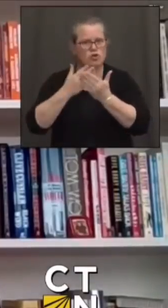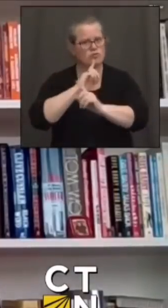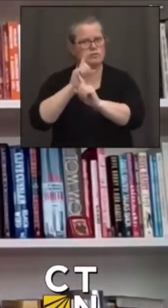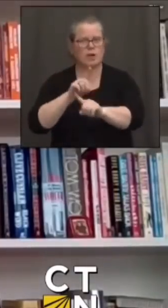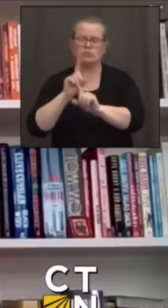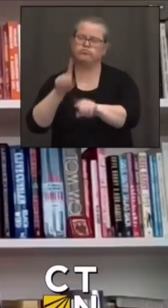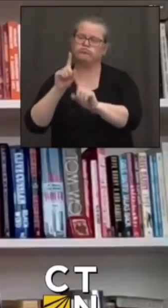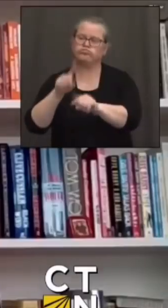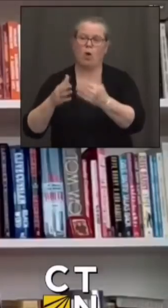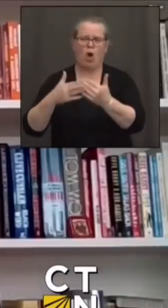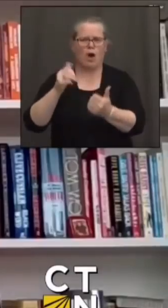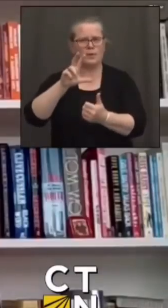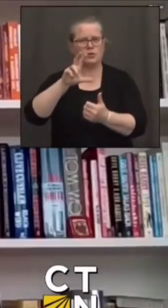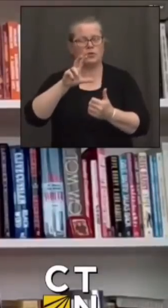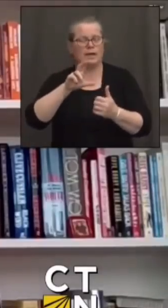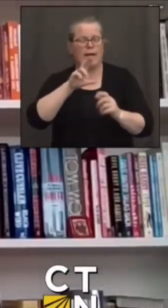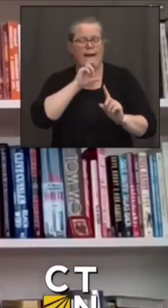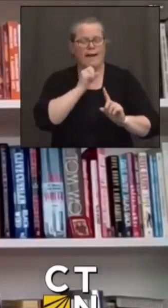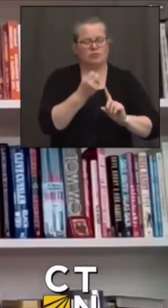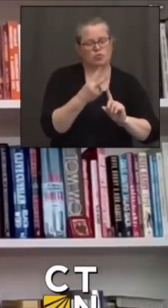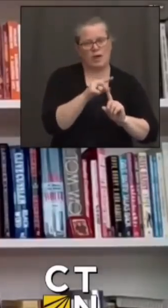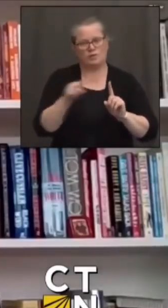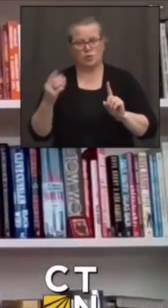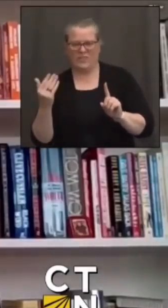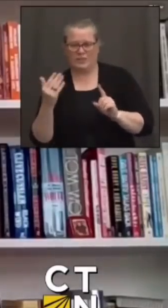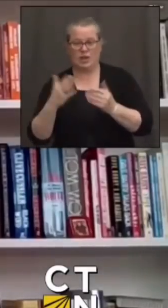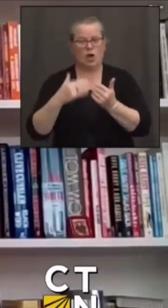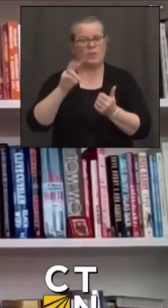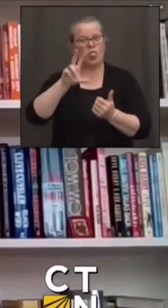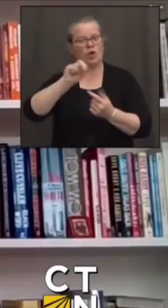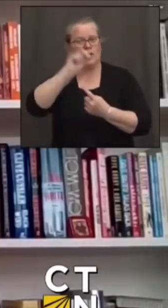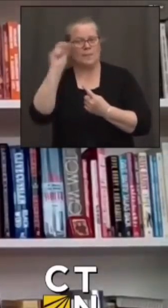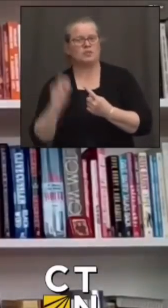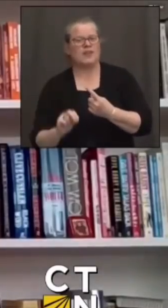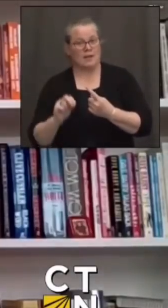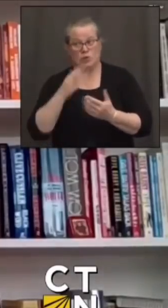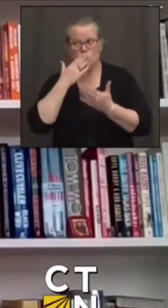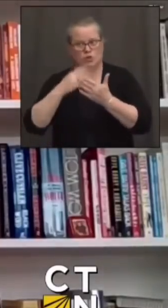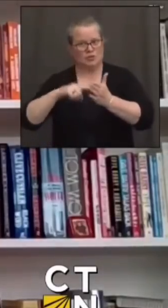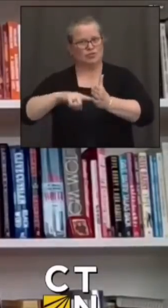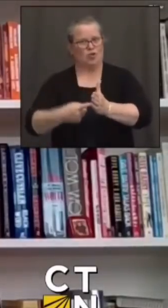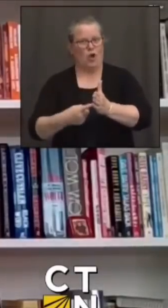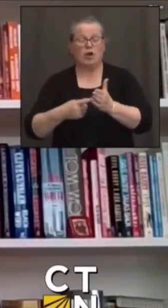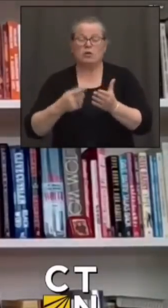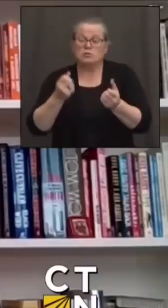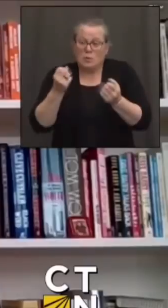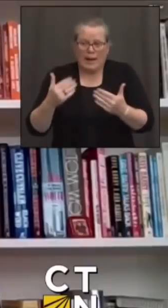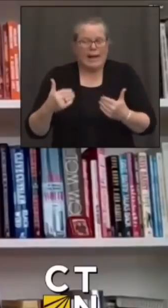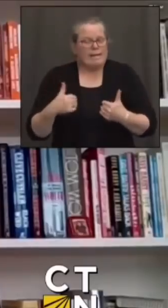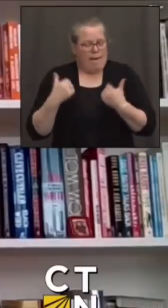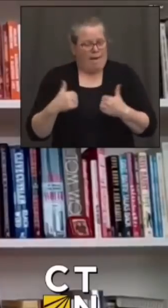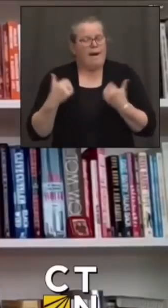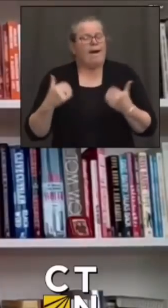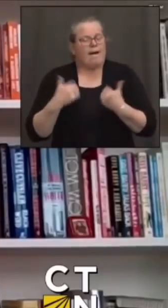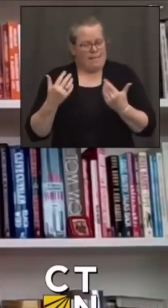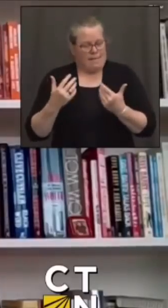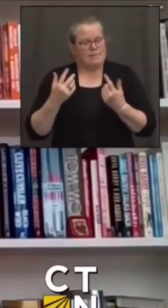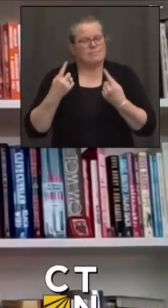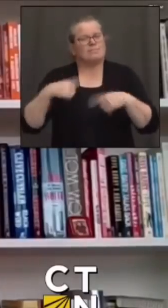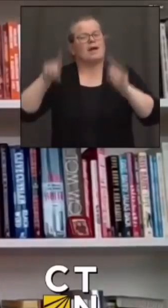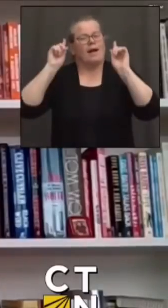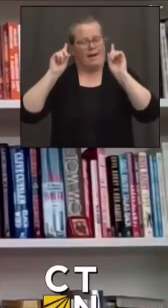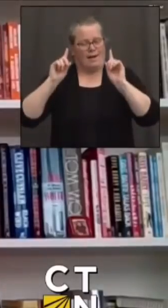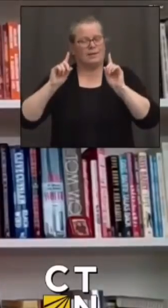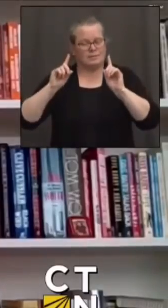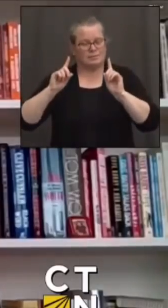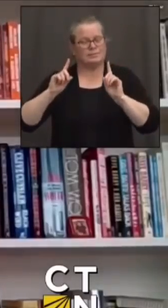almost 30% now of the 12 to 15. So lots of young adults are getting vaccinated, and we encourage